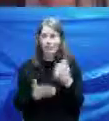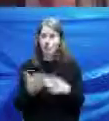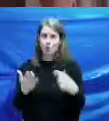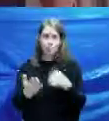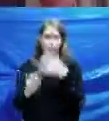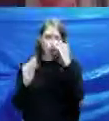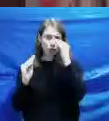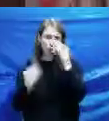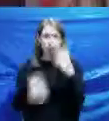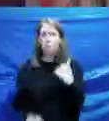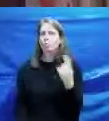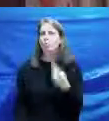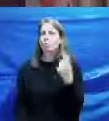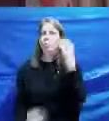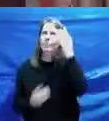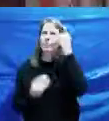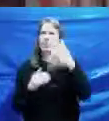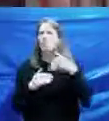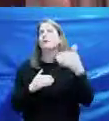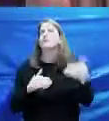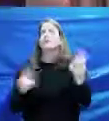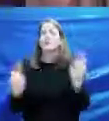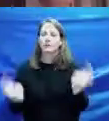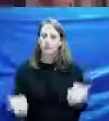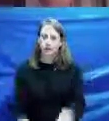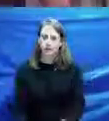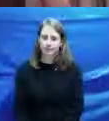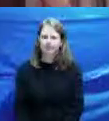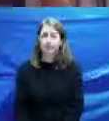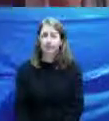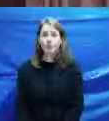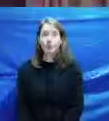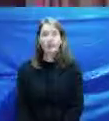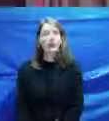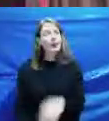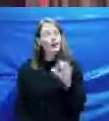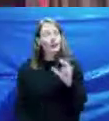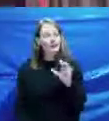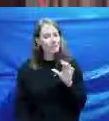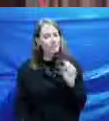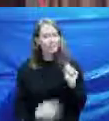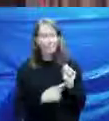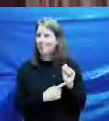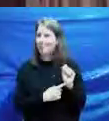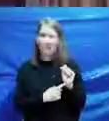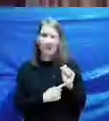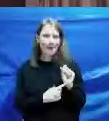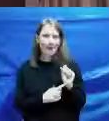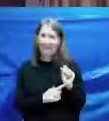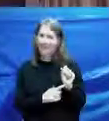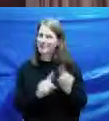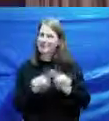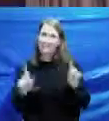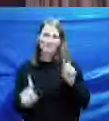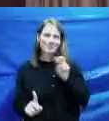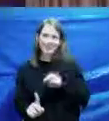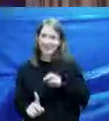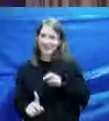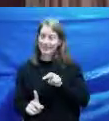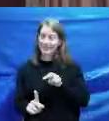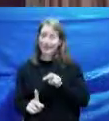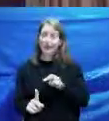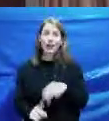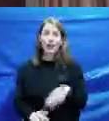the expectations that exist in the Common Core, which is to say we're taking like 113